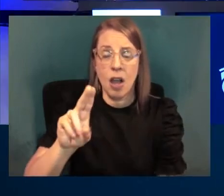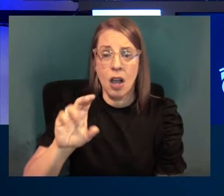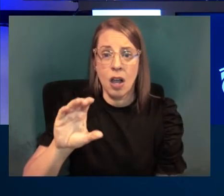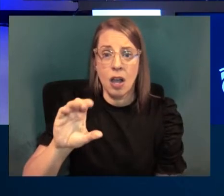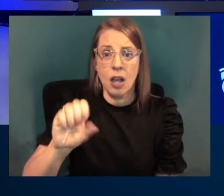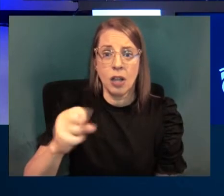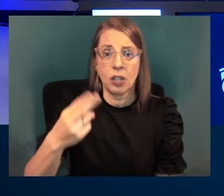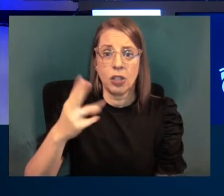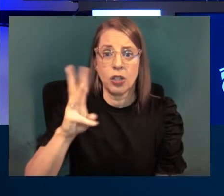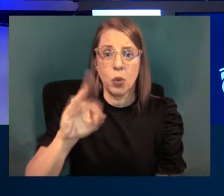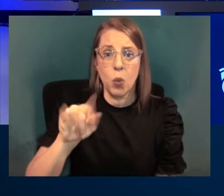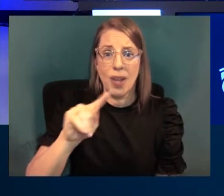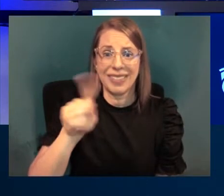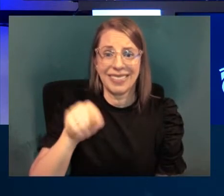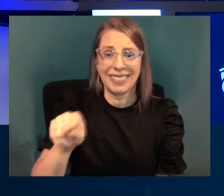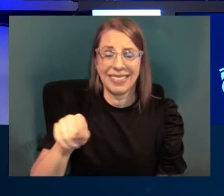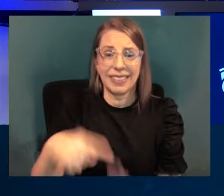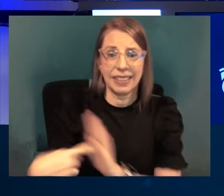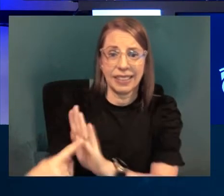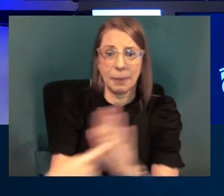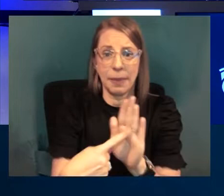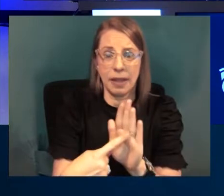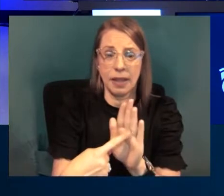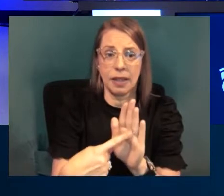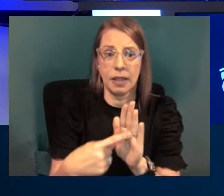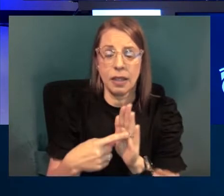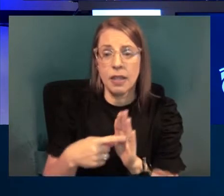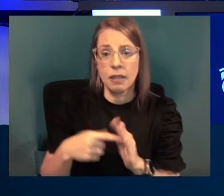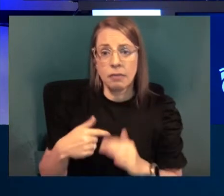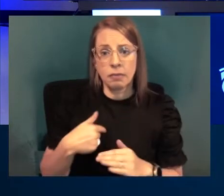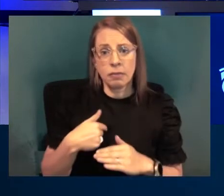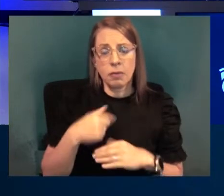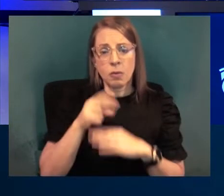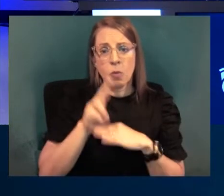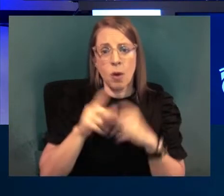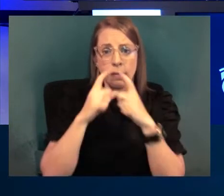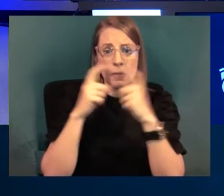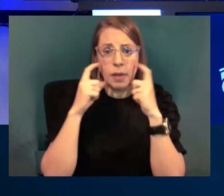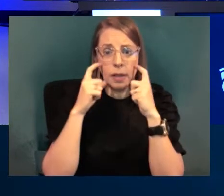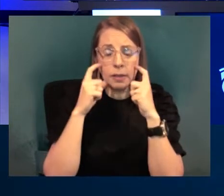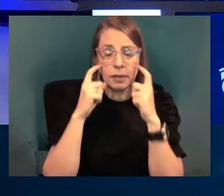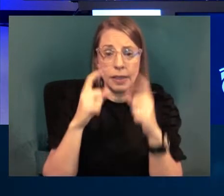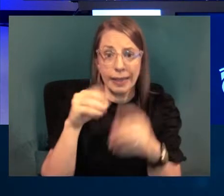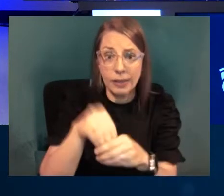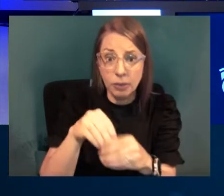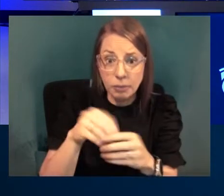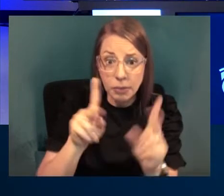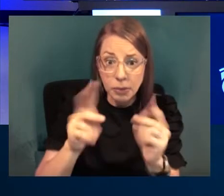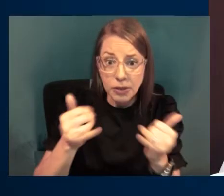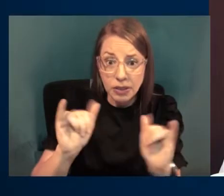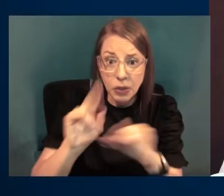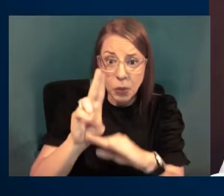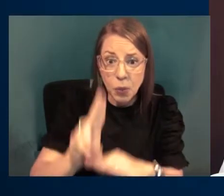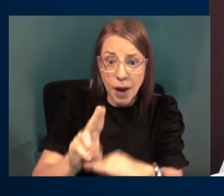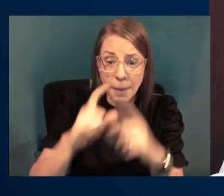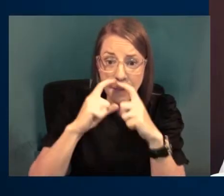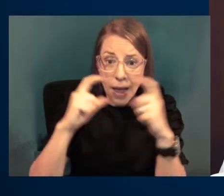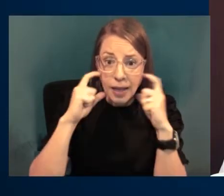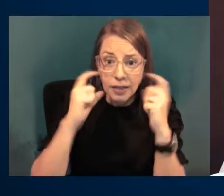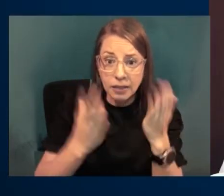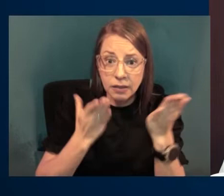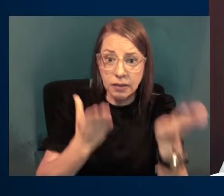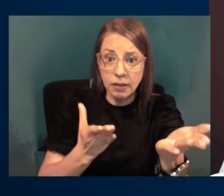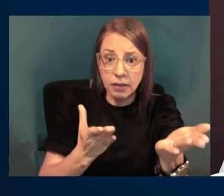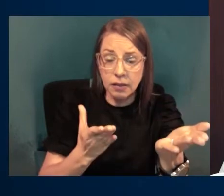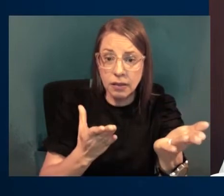was masked. He still wore his, and he's wondering on indoors, would you advise that people still wear their masks? What do you think, Hawkeye? To mask or not